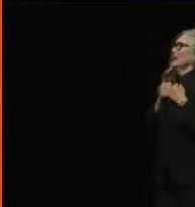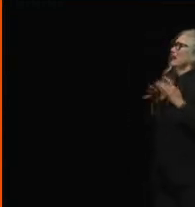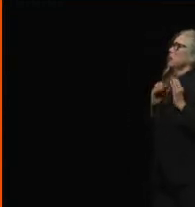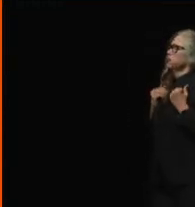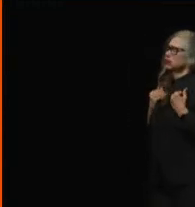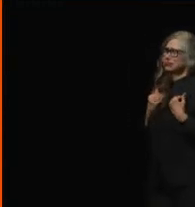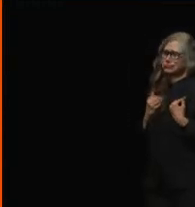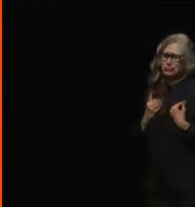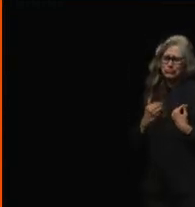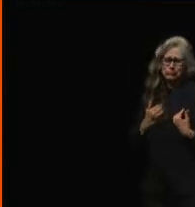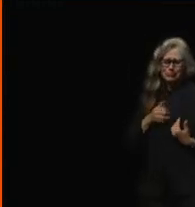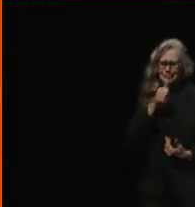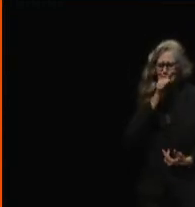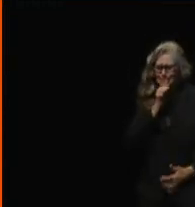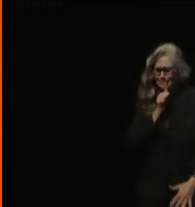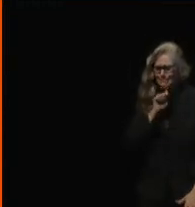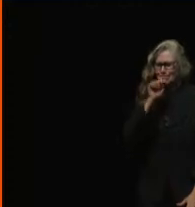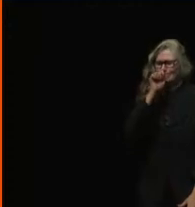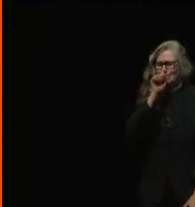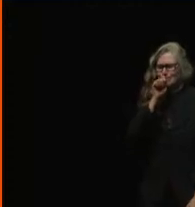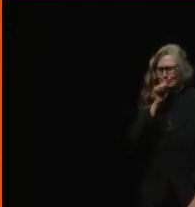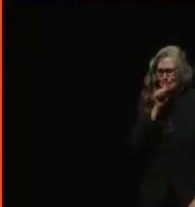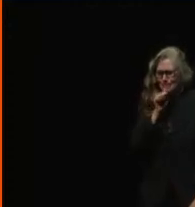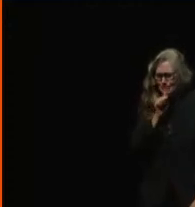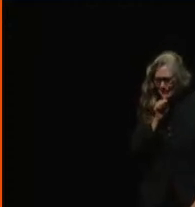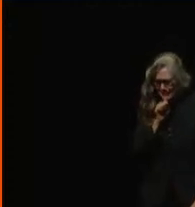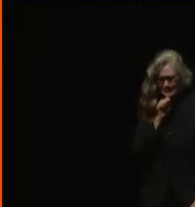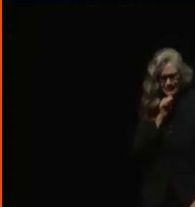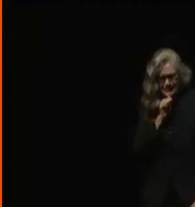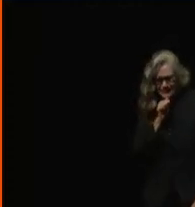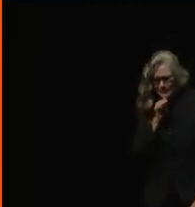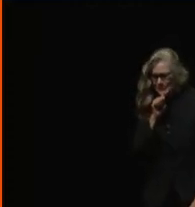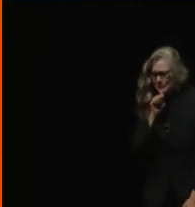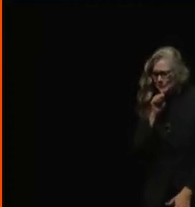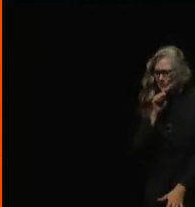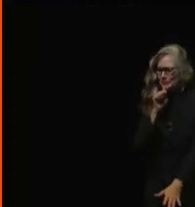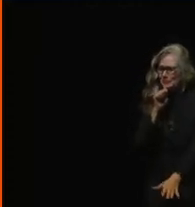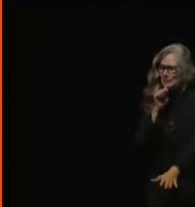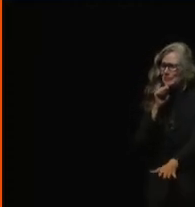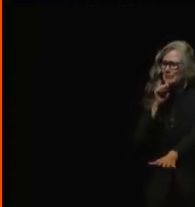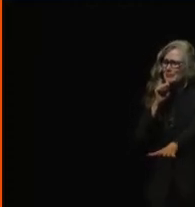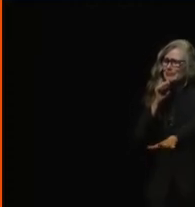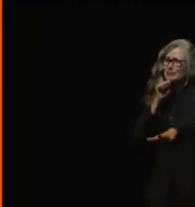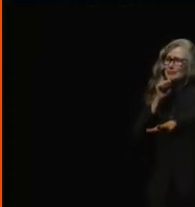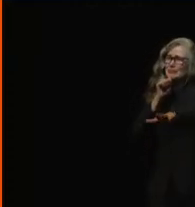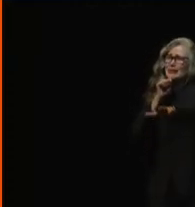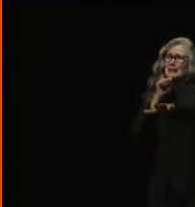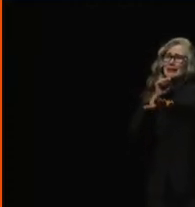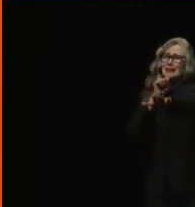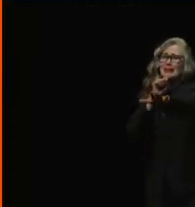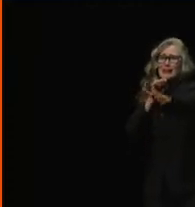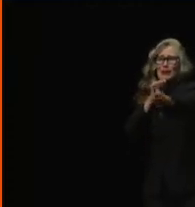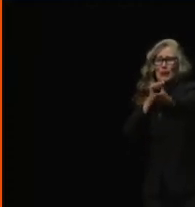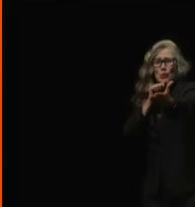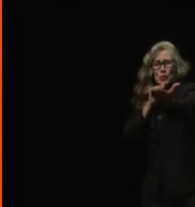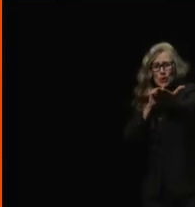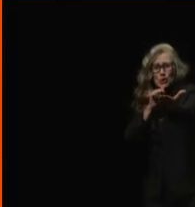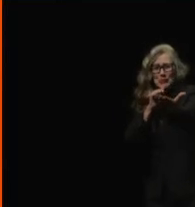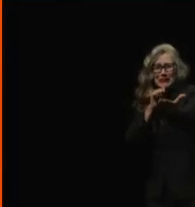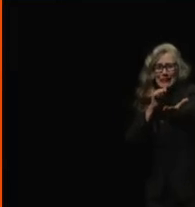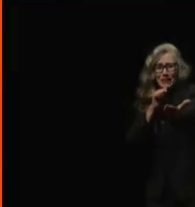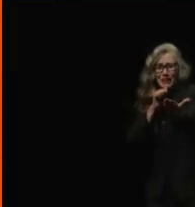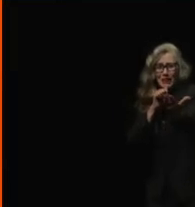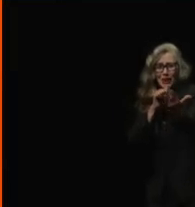tired to carry on, I don't know if you'll be there, but